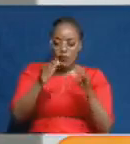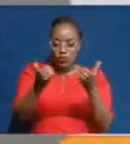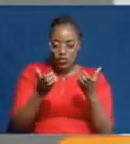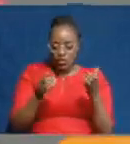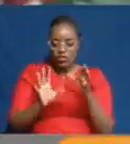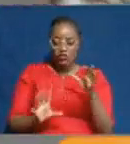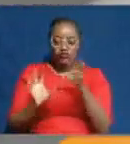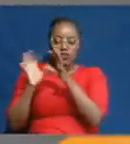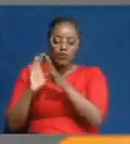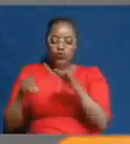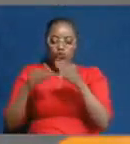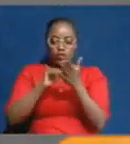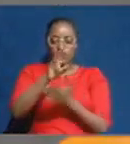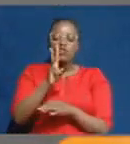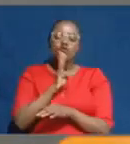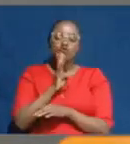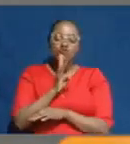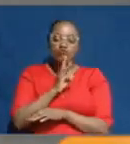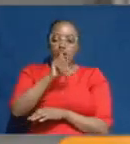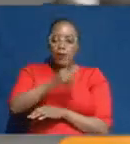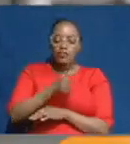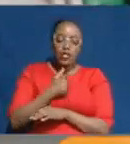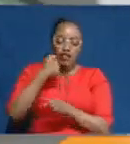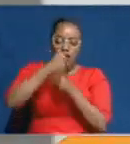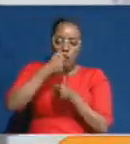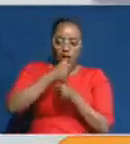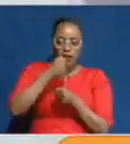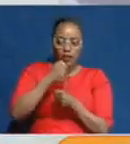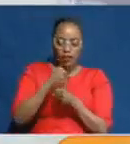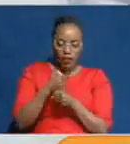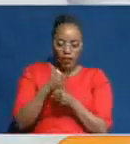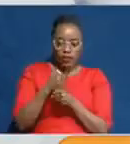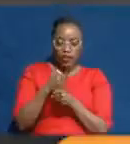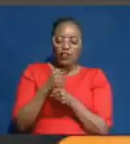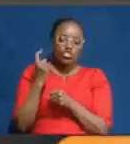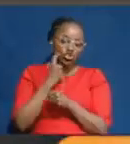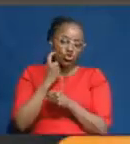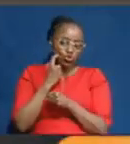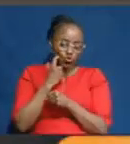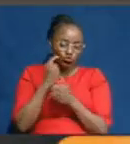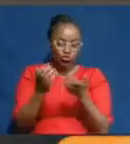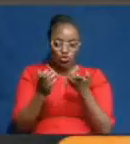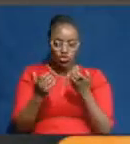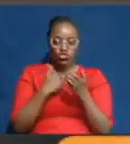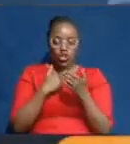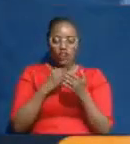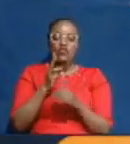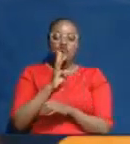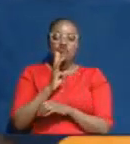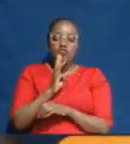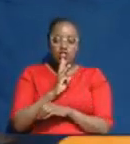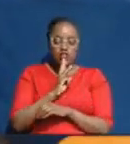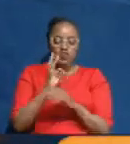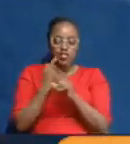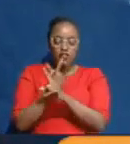connectivity to dispense water. You have to have a working kiosk. You need to have water. Across